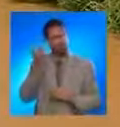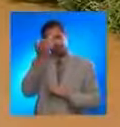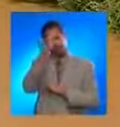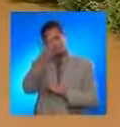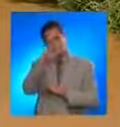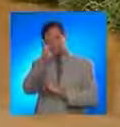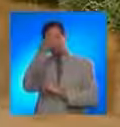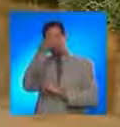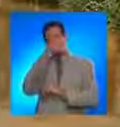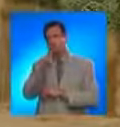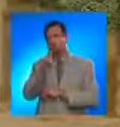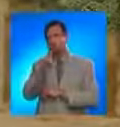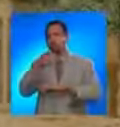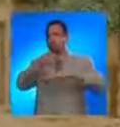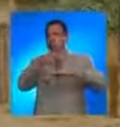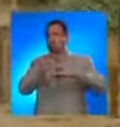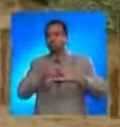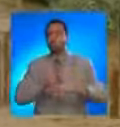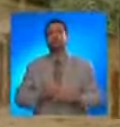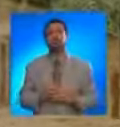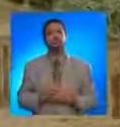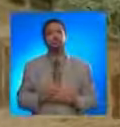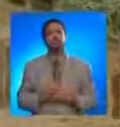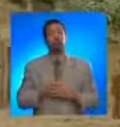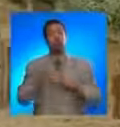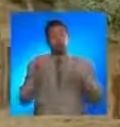1918 tsunami in Puerto Rico.